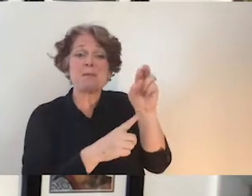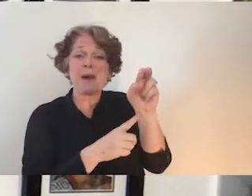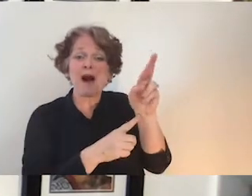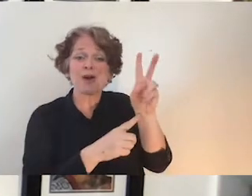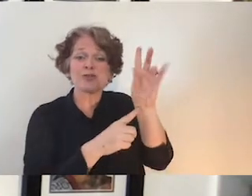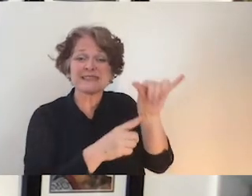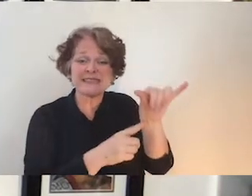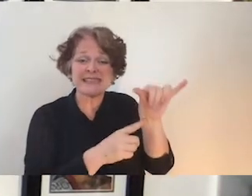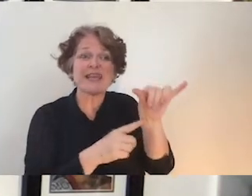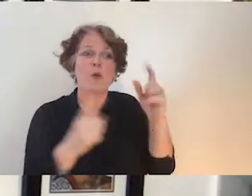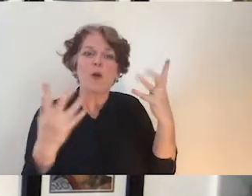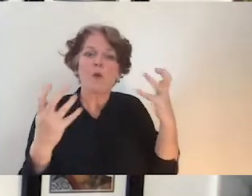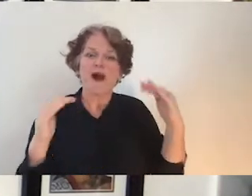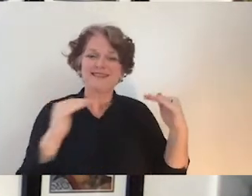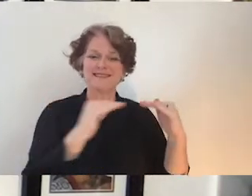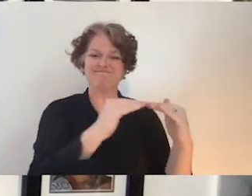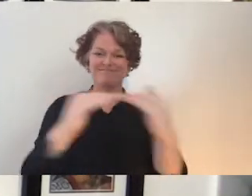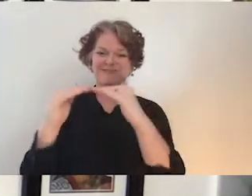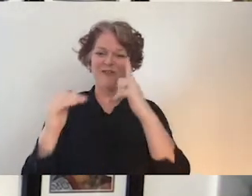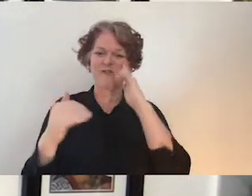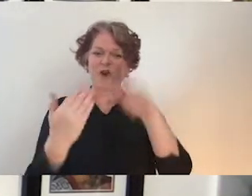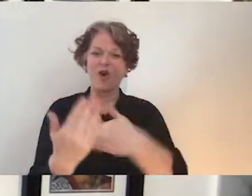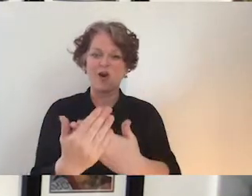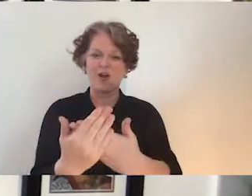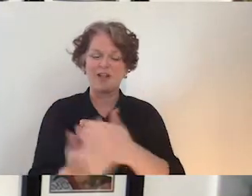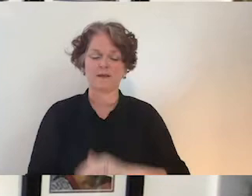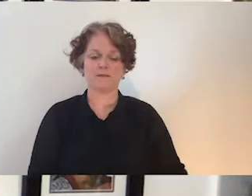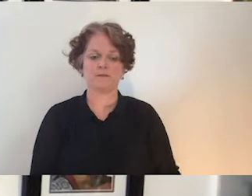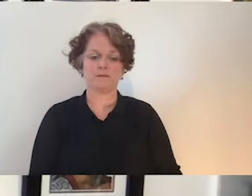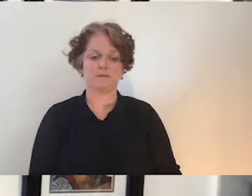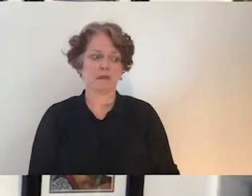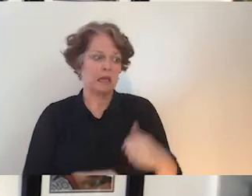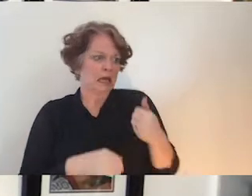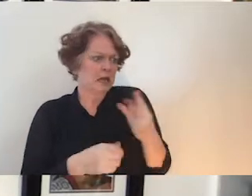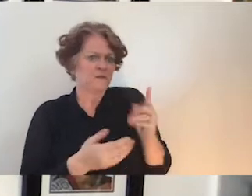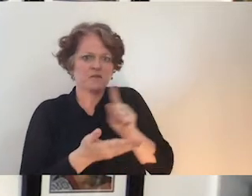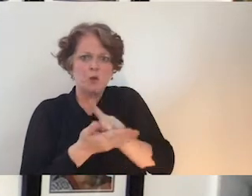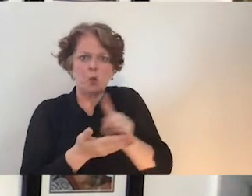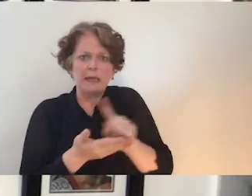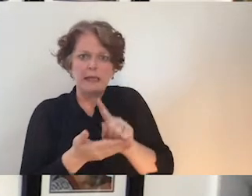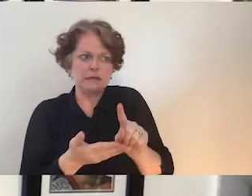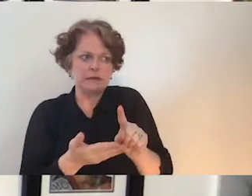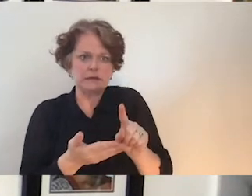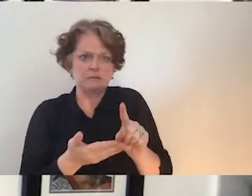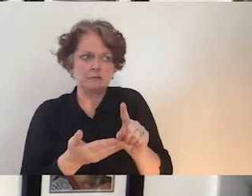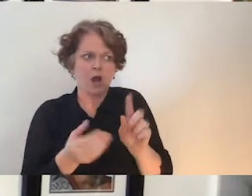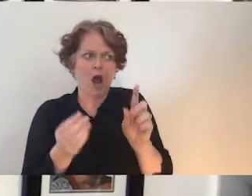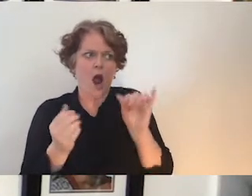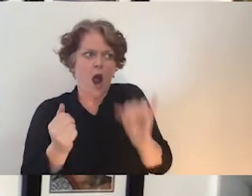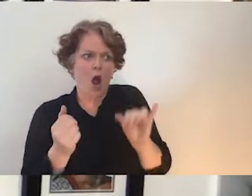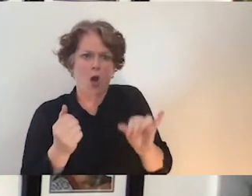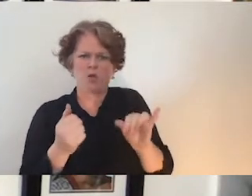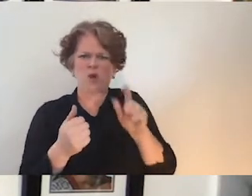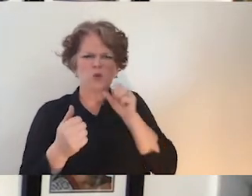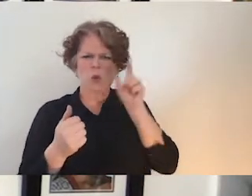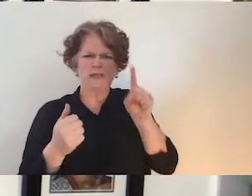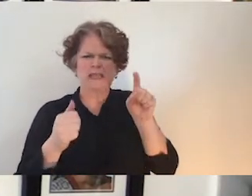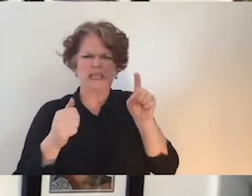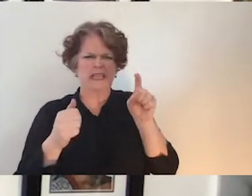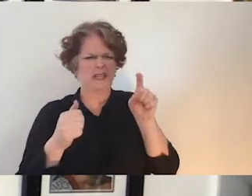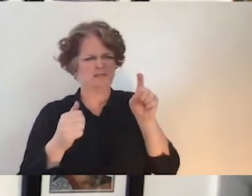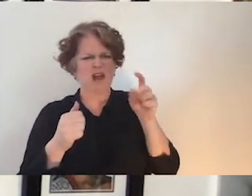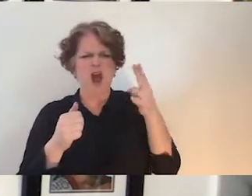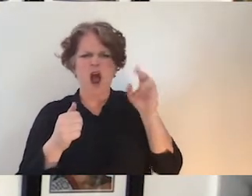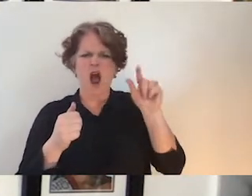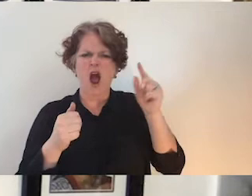up to its most democratic ideals. Within a few short weeks, we discovered that we can, in fact, get rid